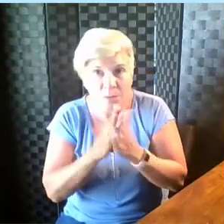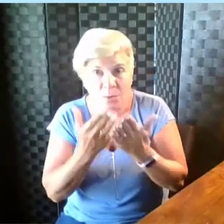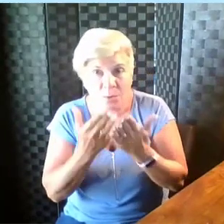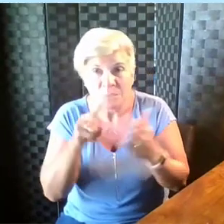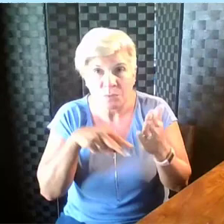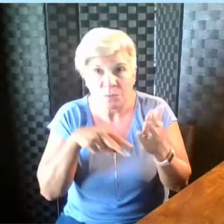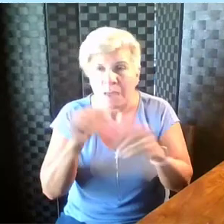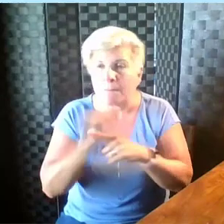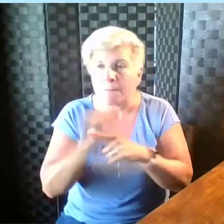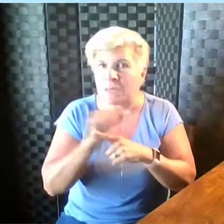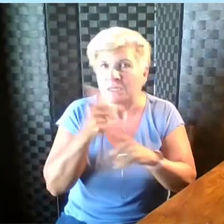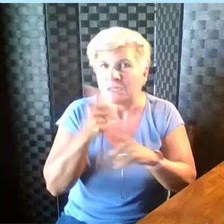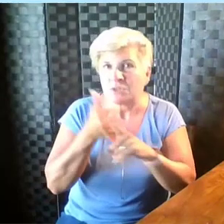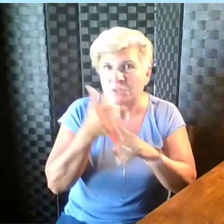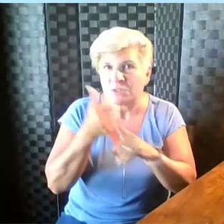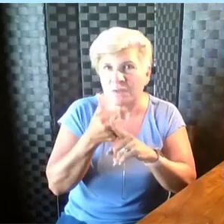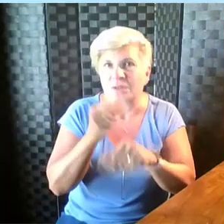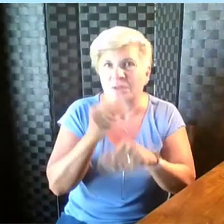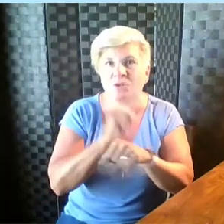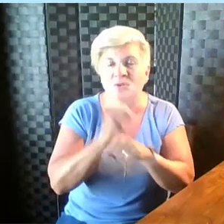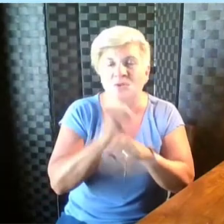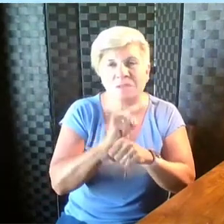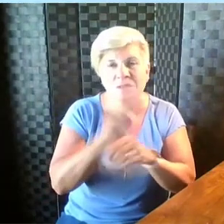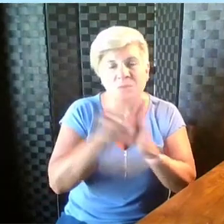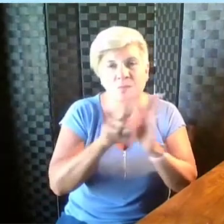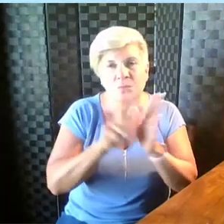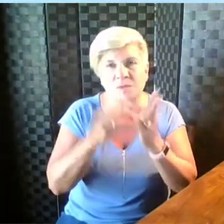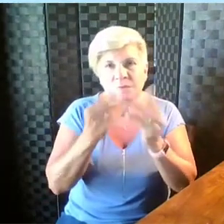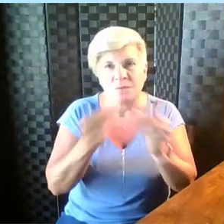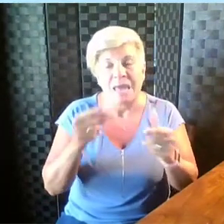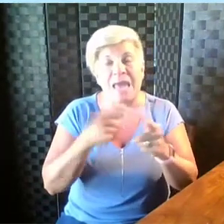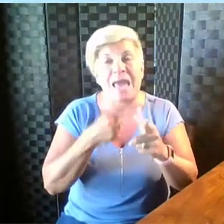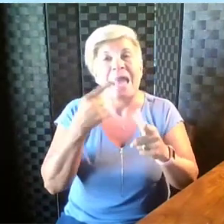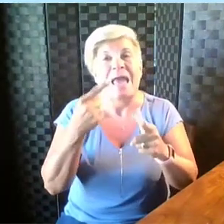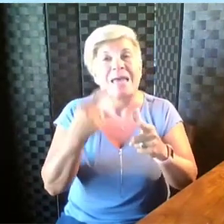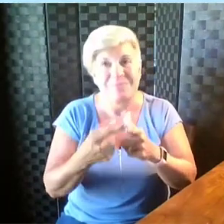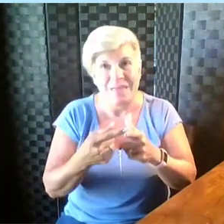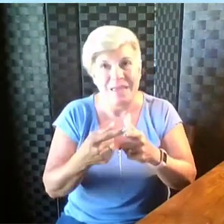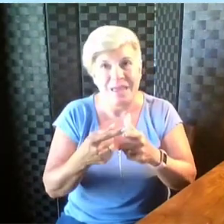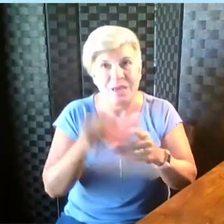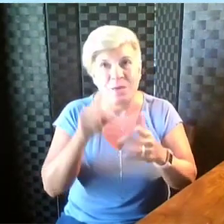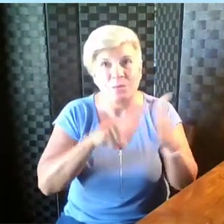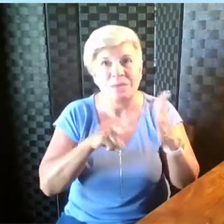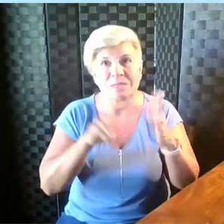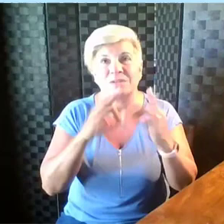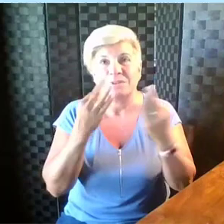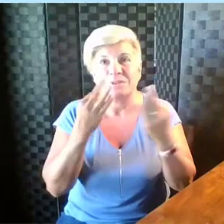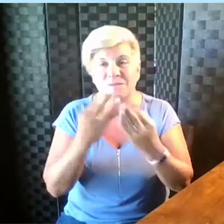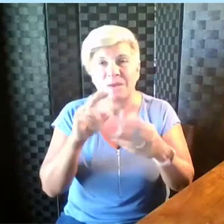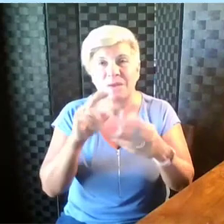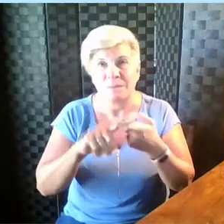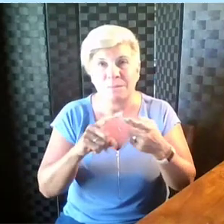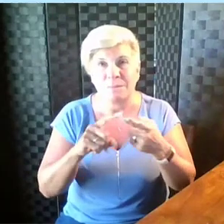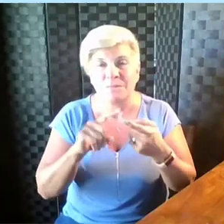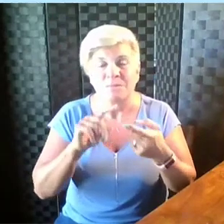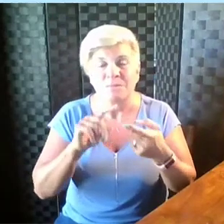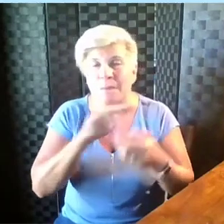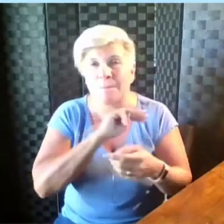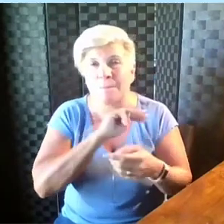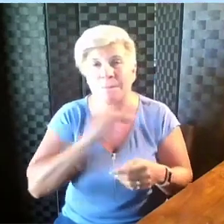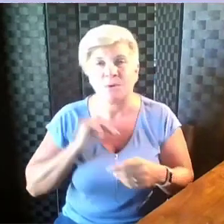of fluency, and then go read it to a family member. Okay, let's get started. Excerpt number